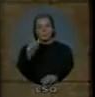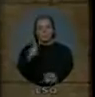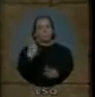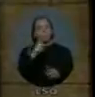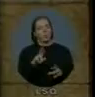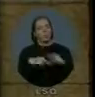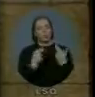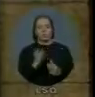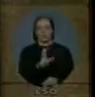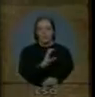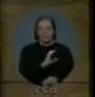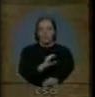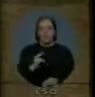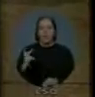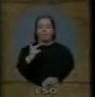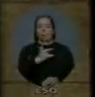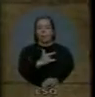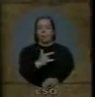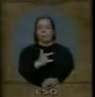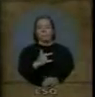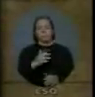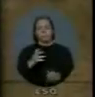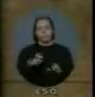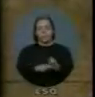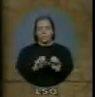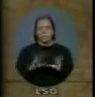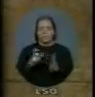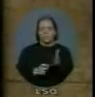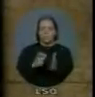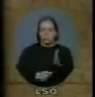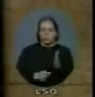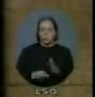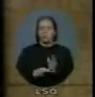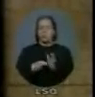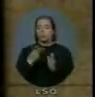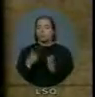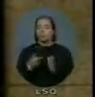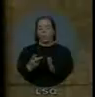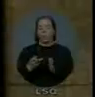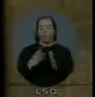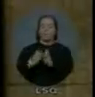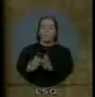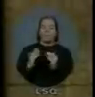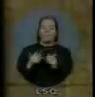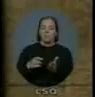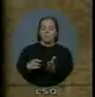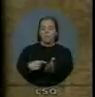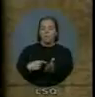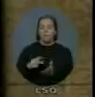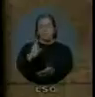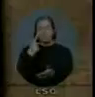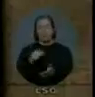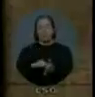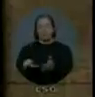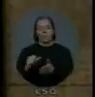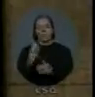no records. Double-billed hotels for the same nights in 2 different cities with no disclosure. Mr. Speaker, the rules are there